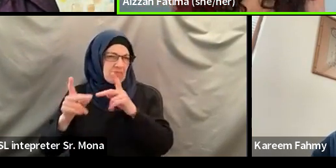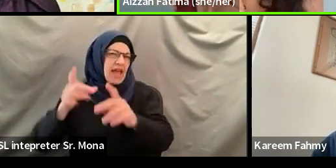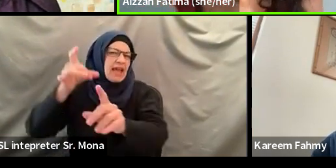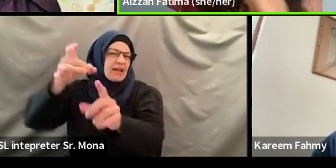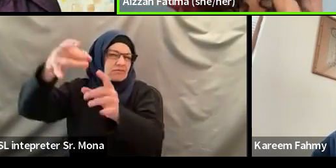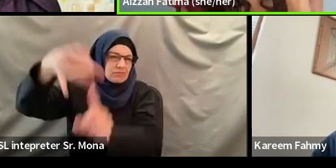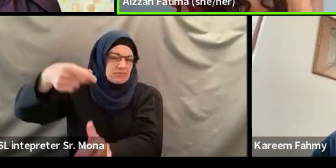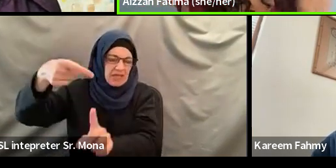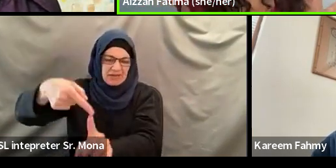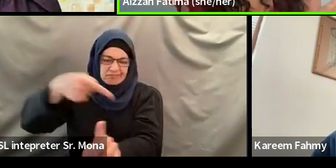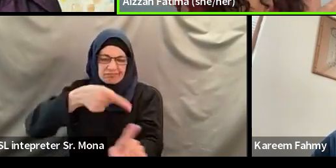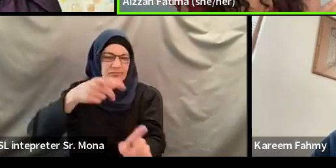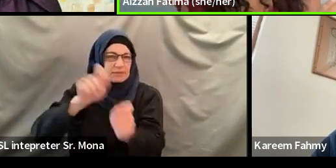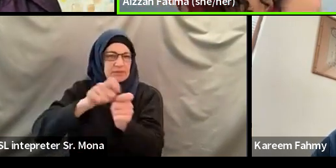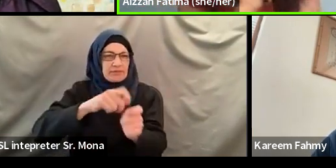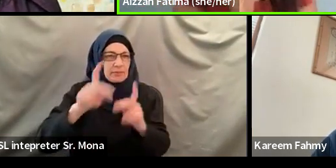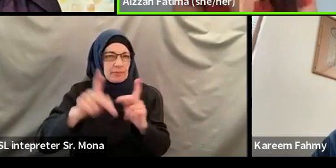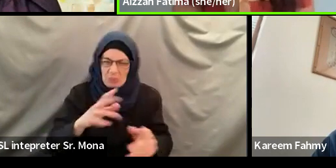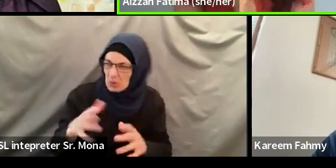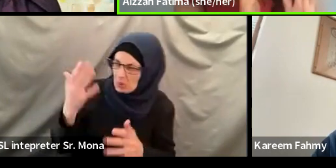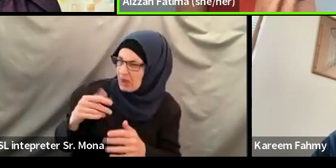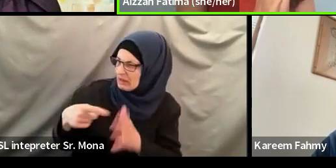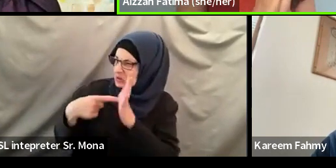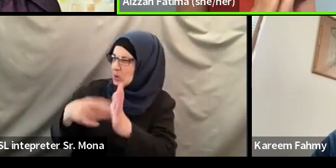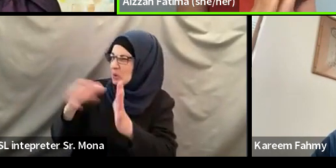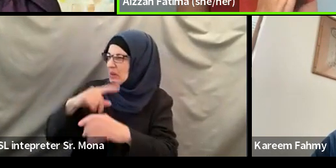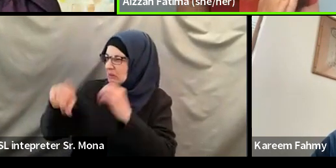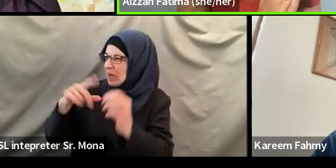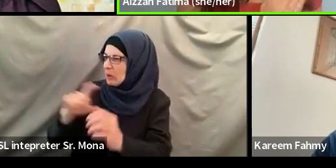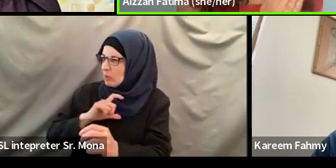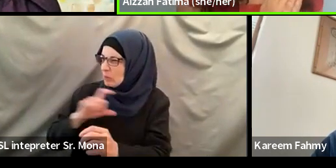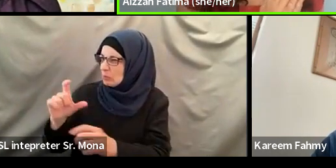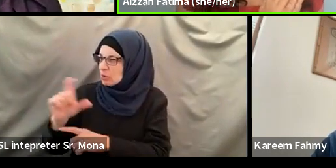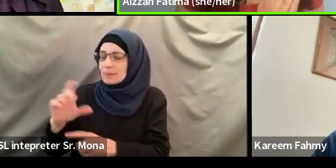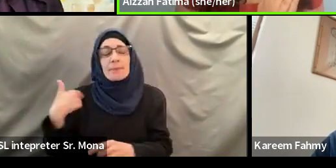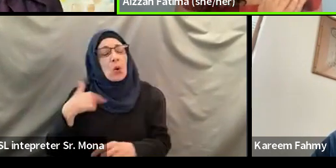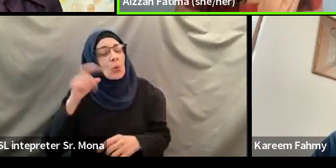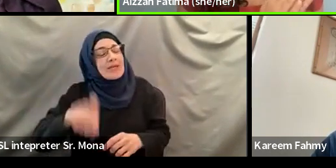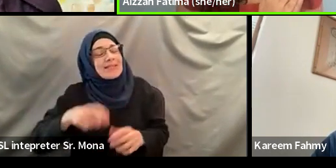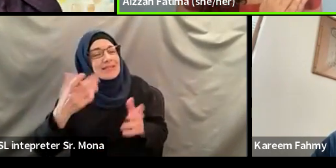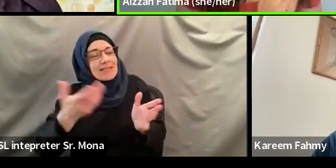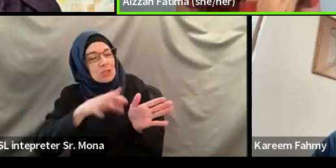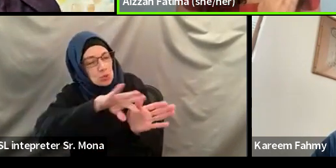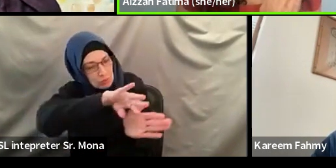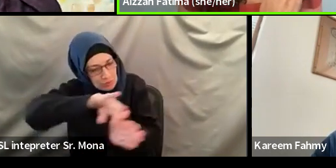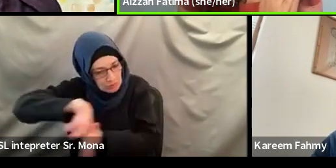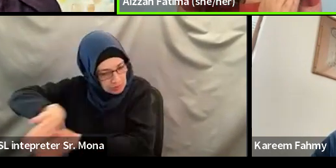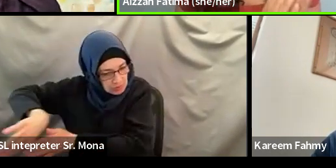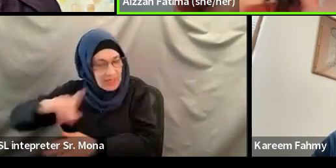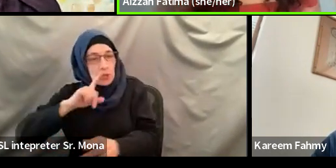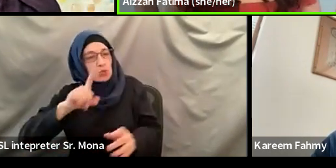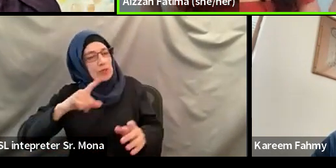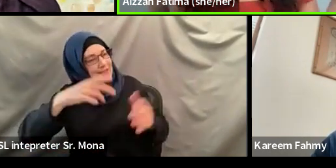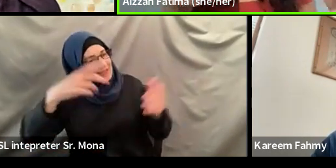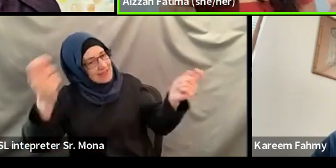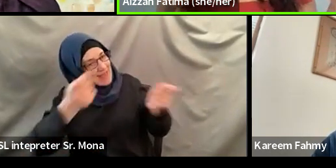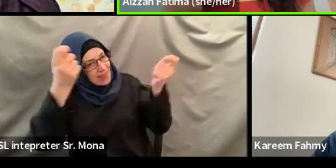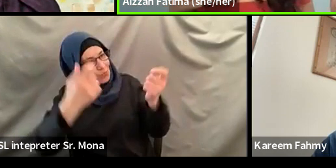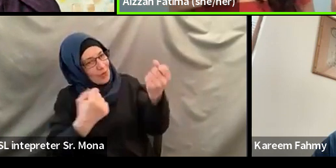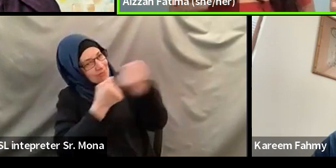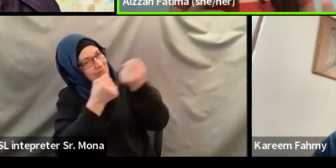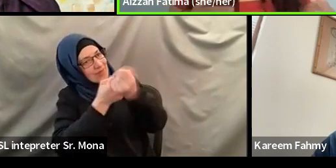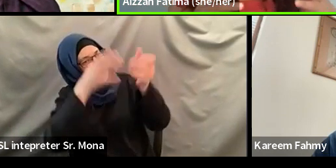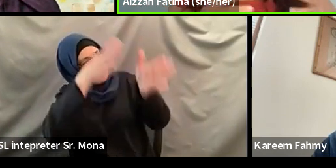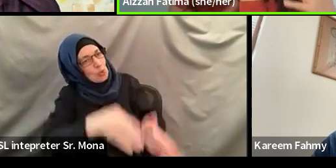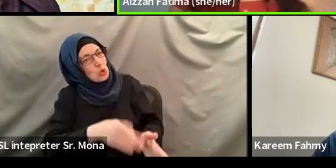think just kind of moving away from that and being like, hey, let's celebrate this person getting this far all on their own, and let's as a community